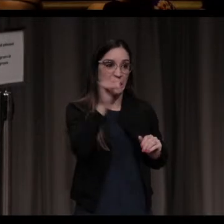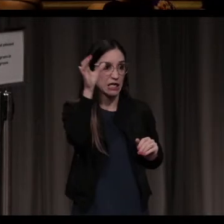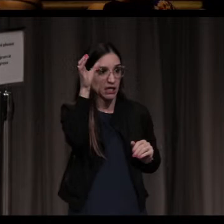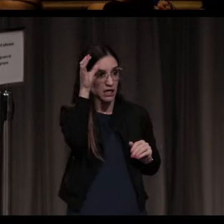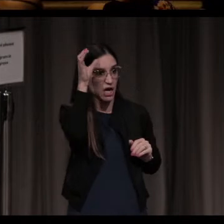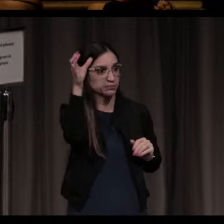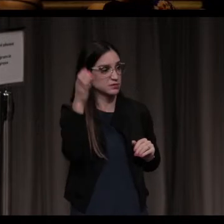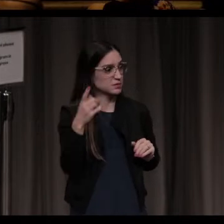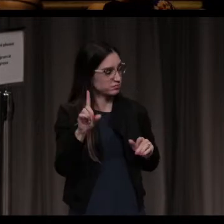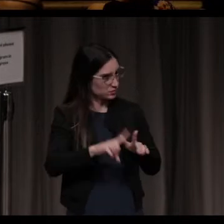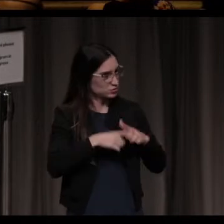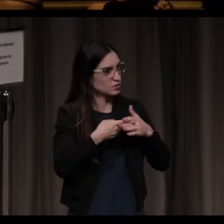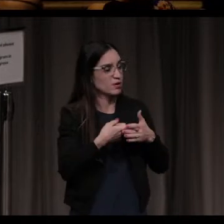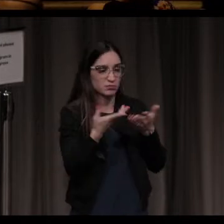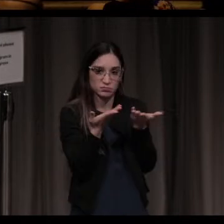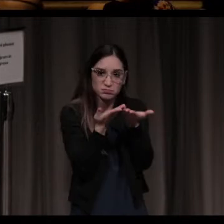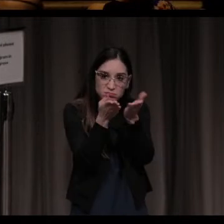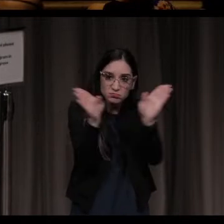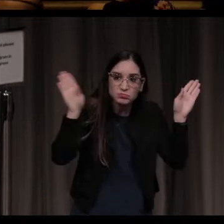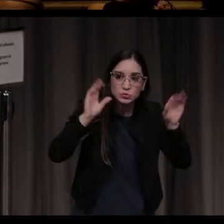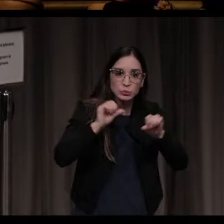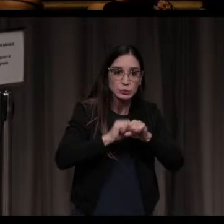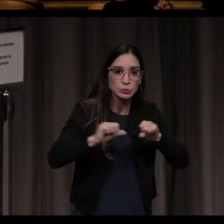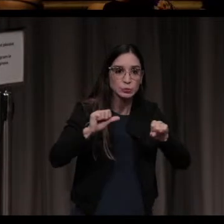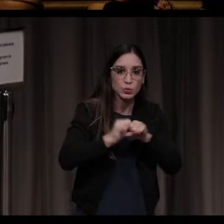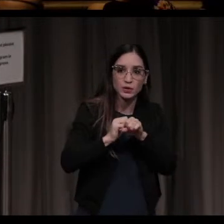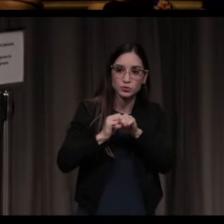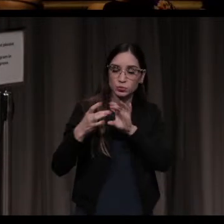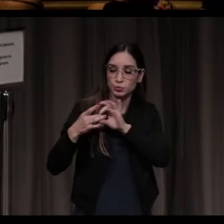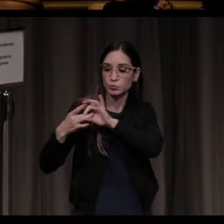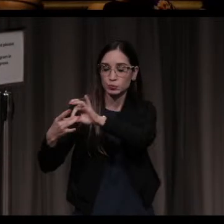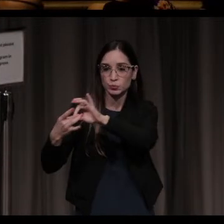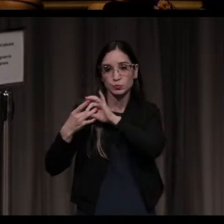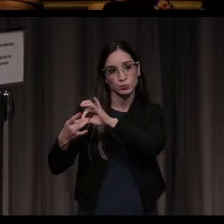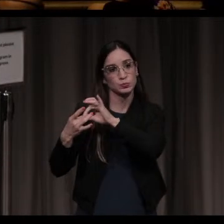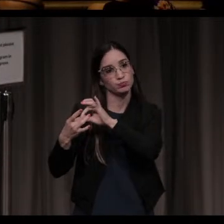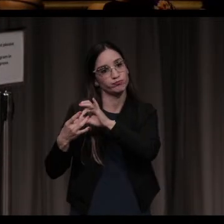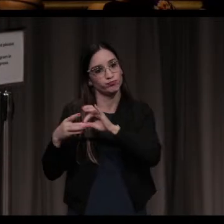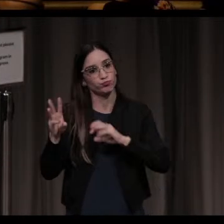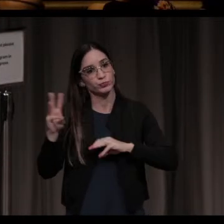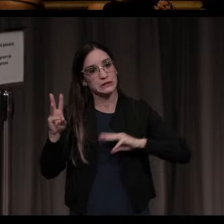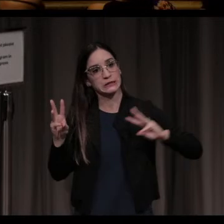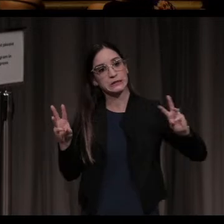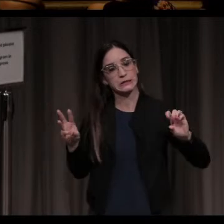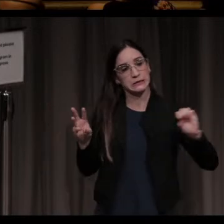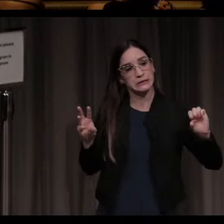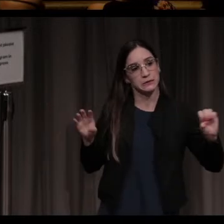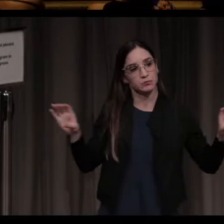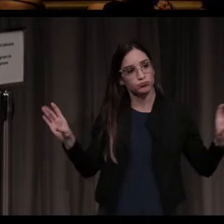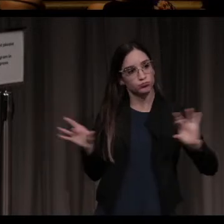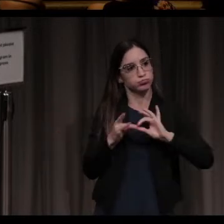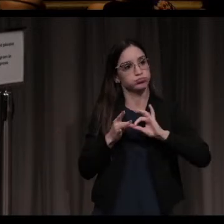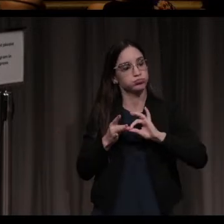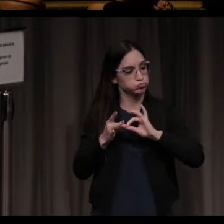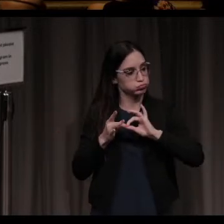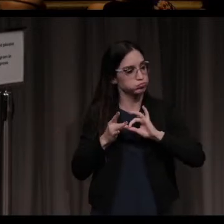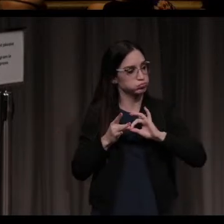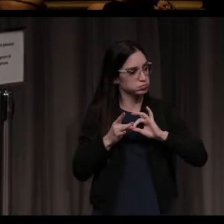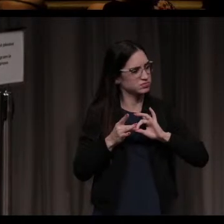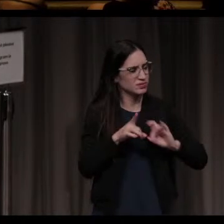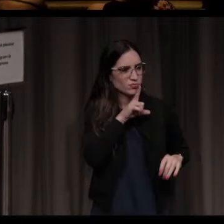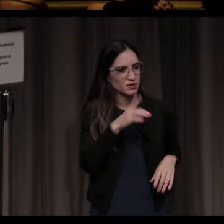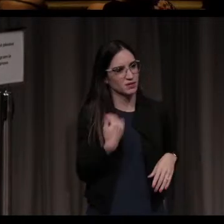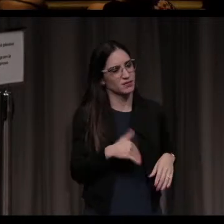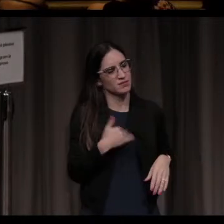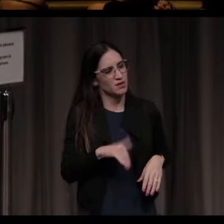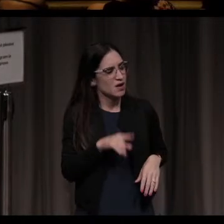for reconciliation that is inherent in these sorts of collaborations. And I was super honored that Jennifer